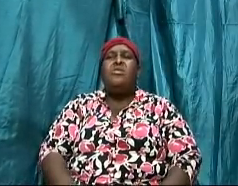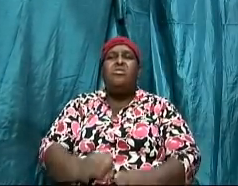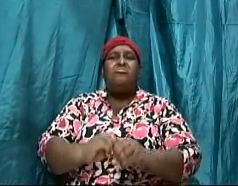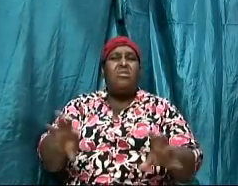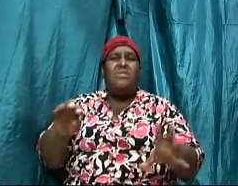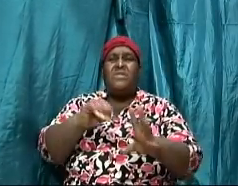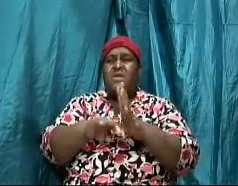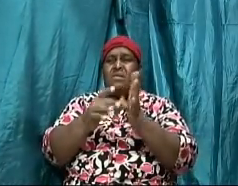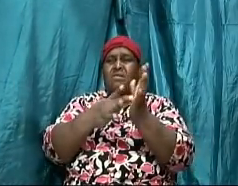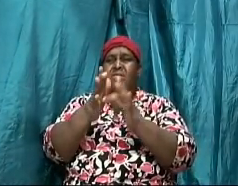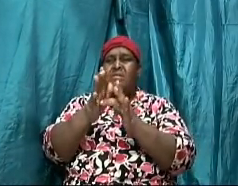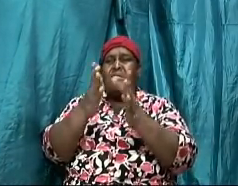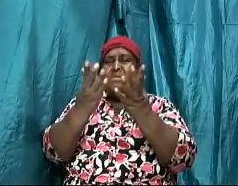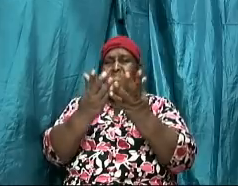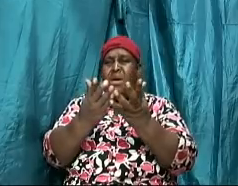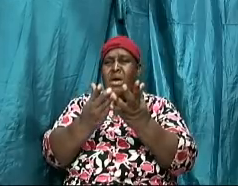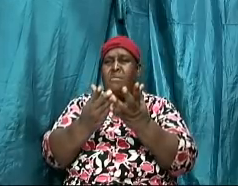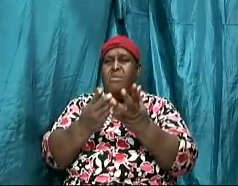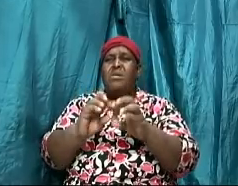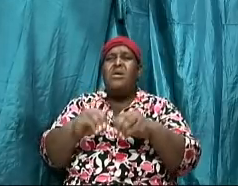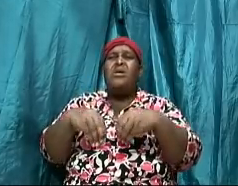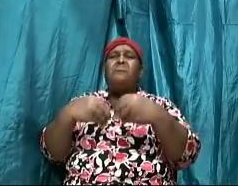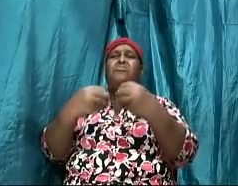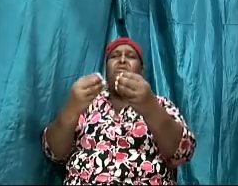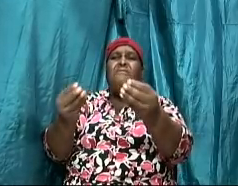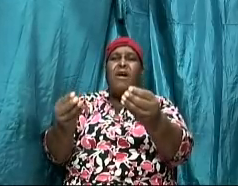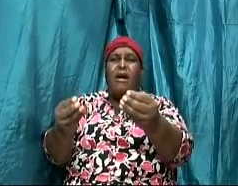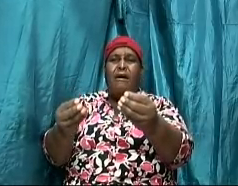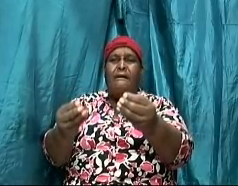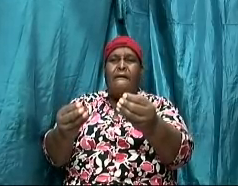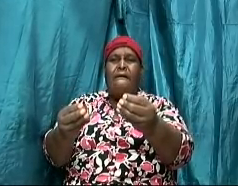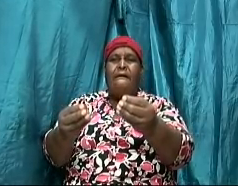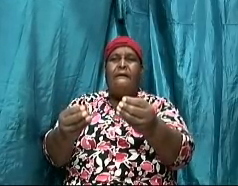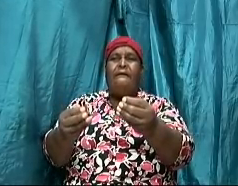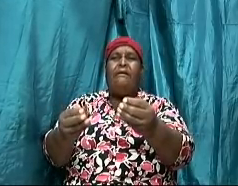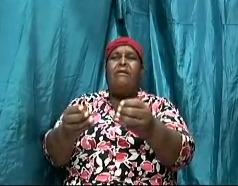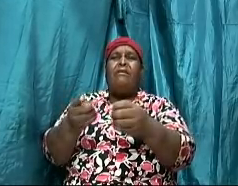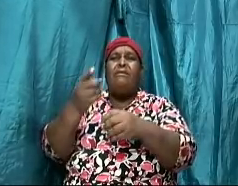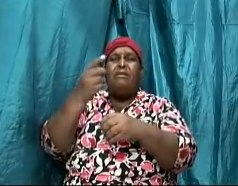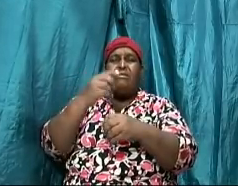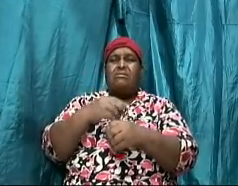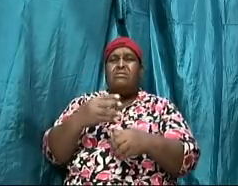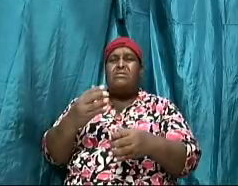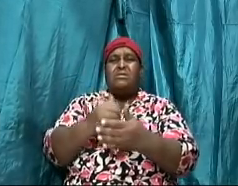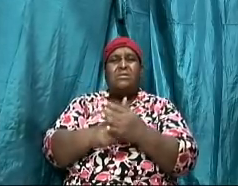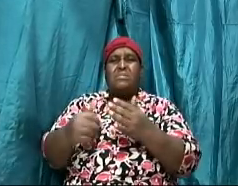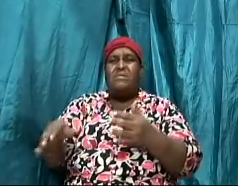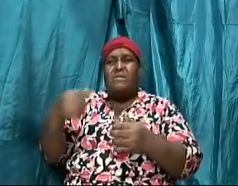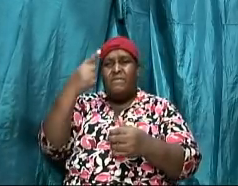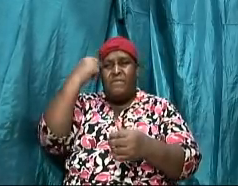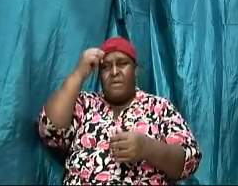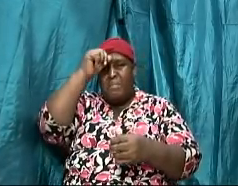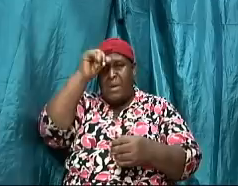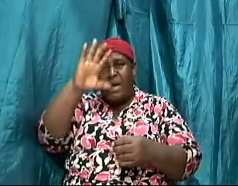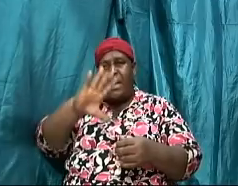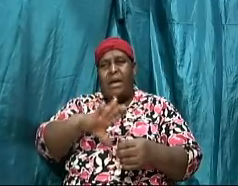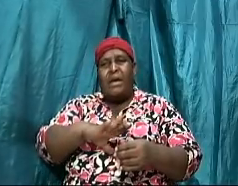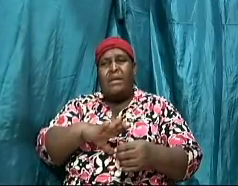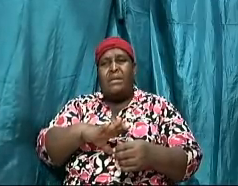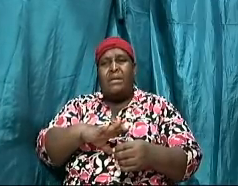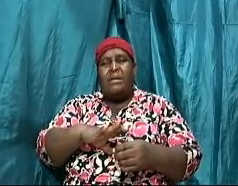says that the Ten Commandments provides a legislation for mankind. Nothing. You might say, but